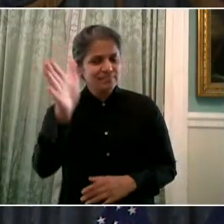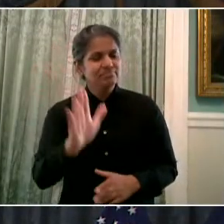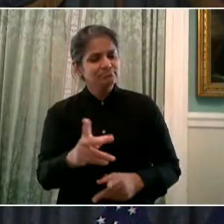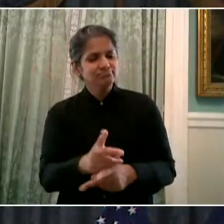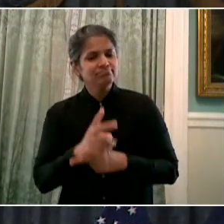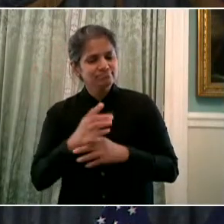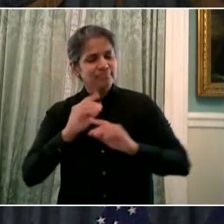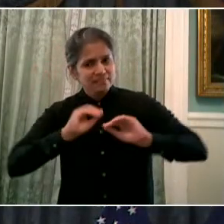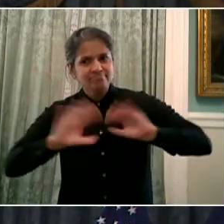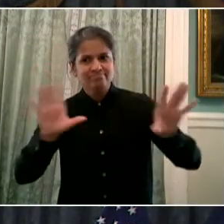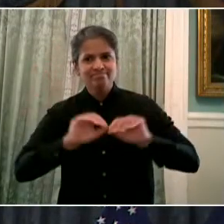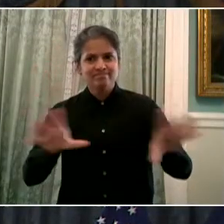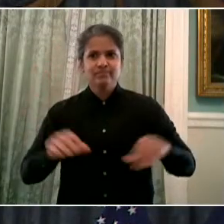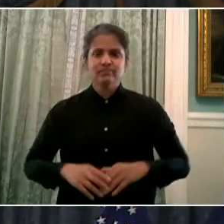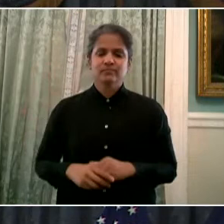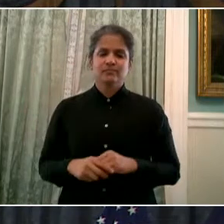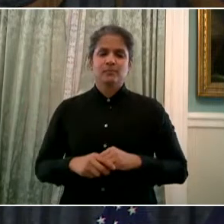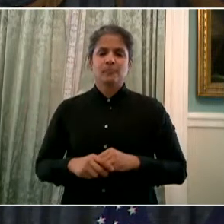Okay.